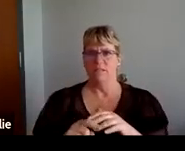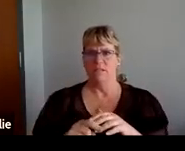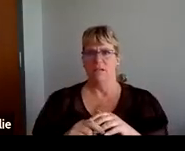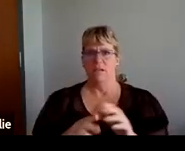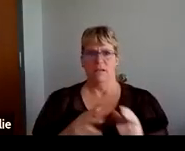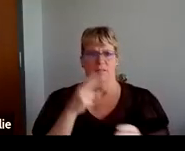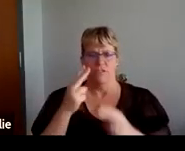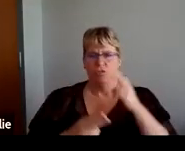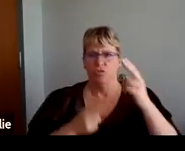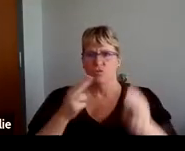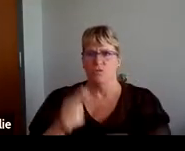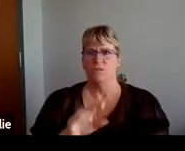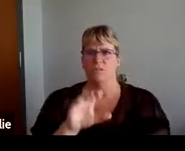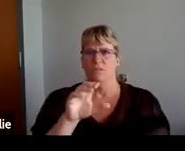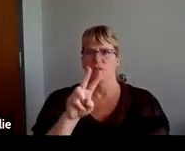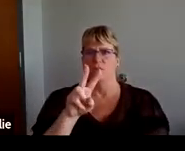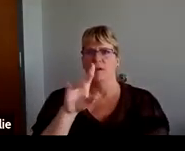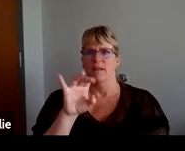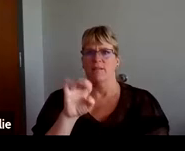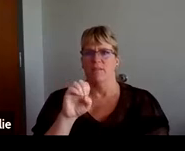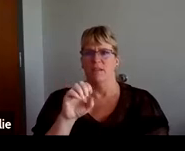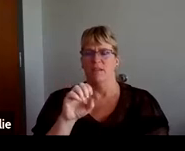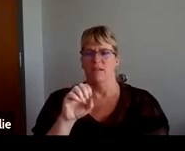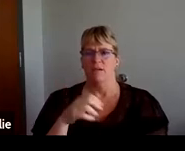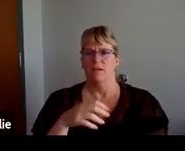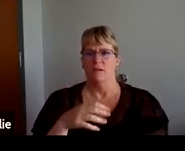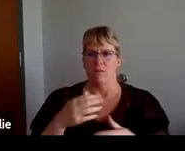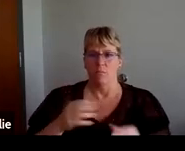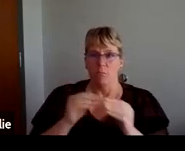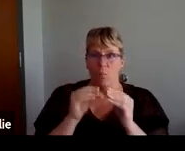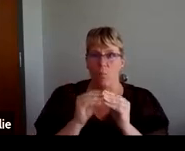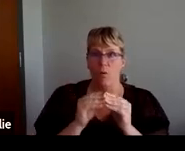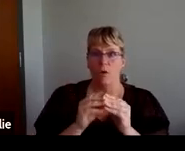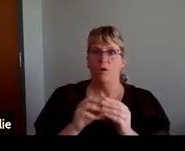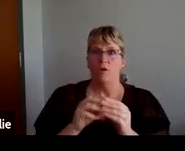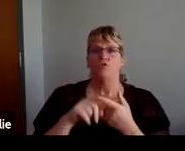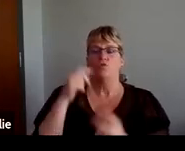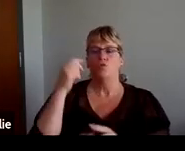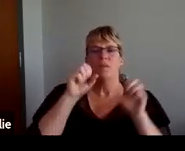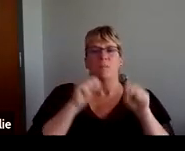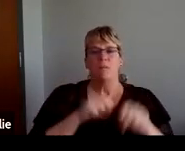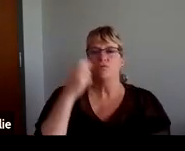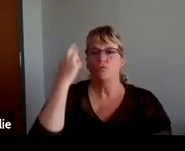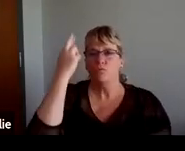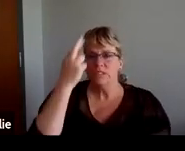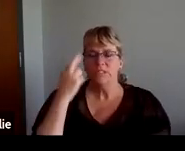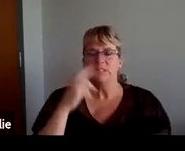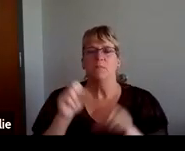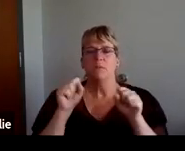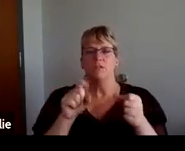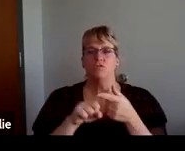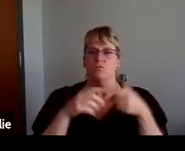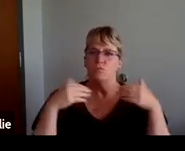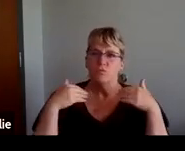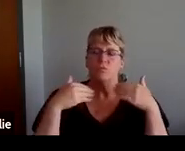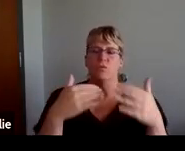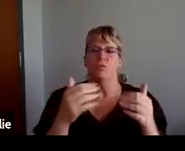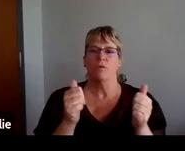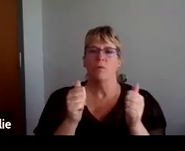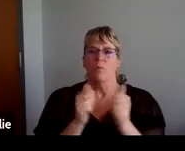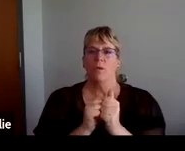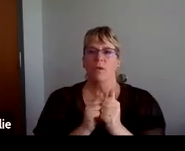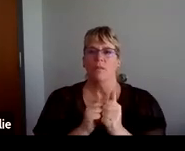those cravings are up. And the ability to reason, the ability to move forward with the